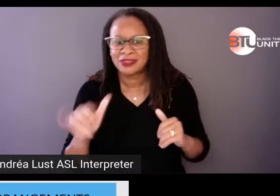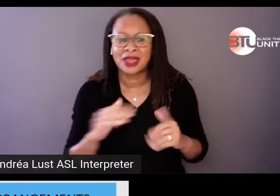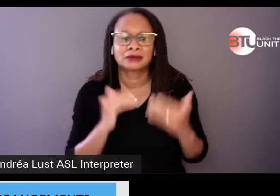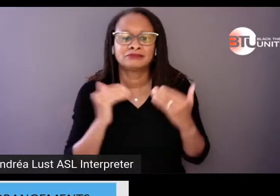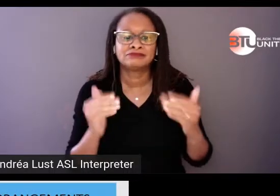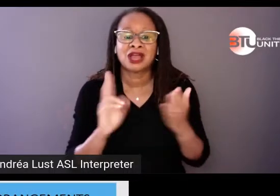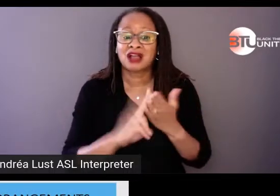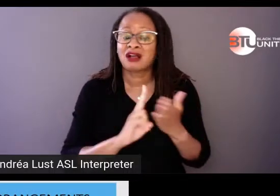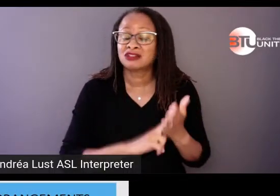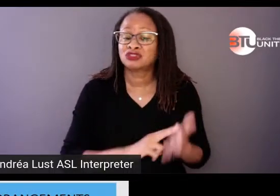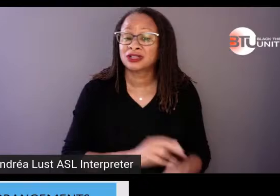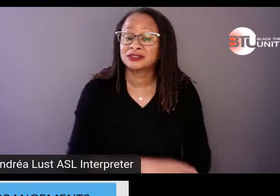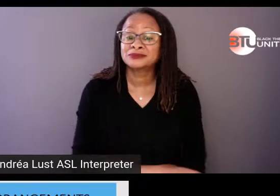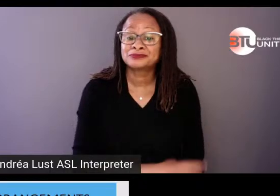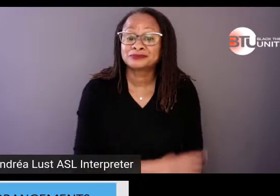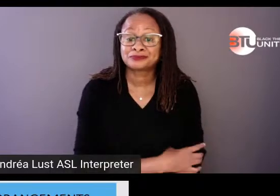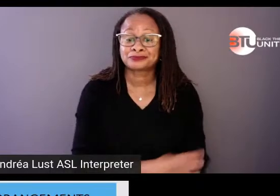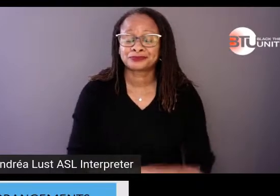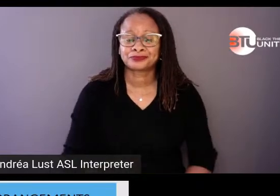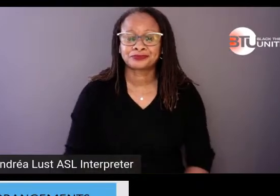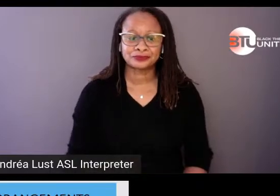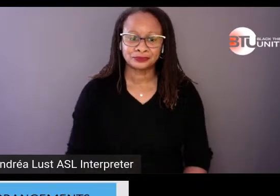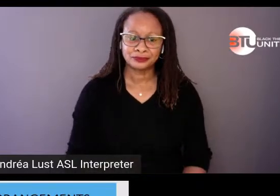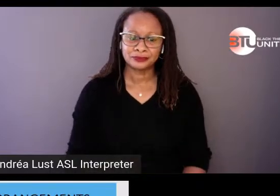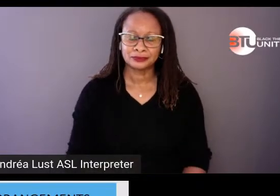So next,